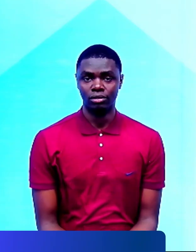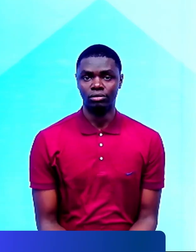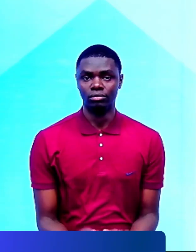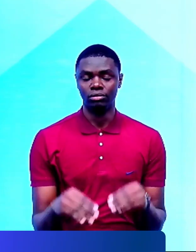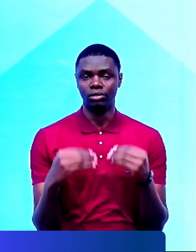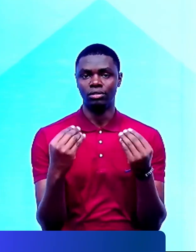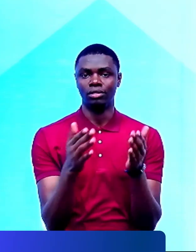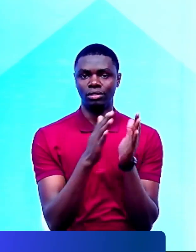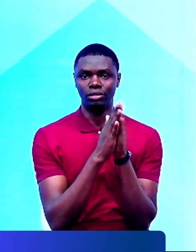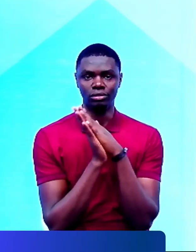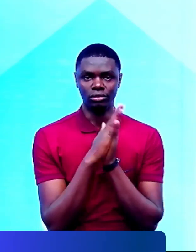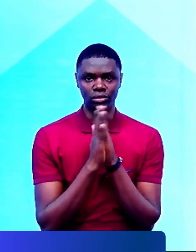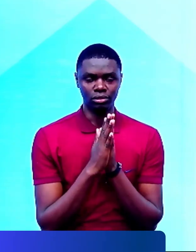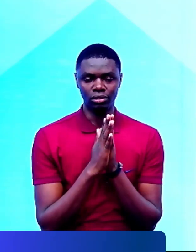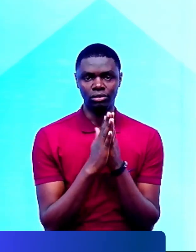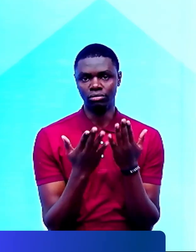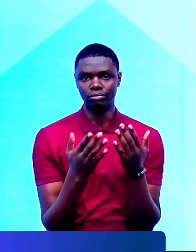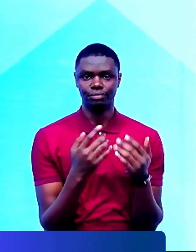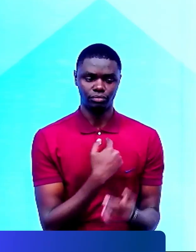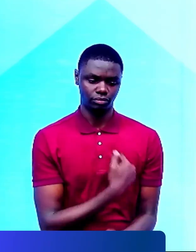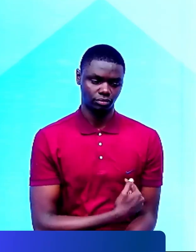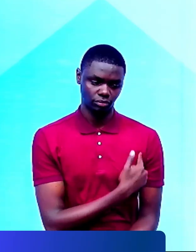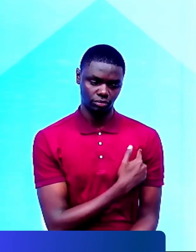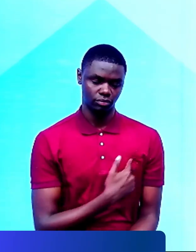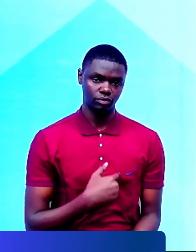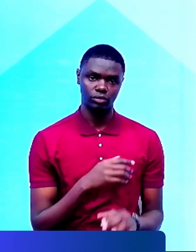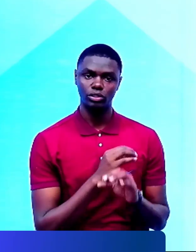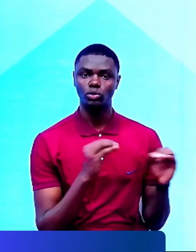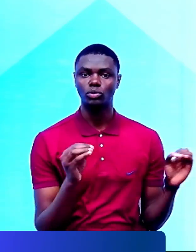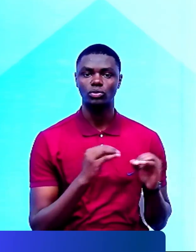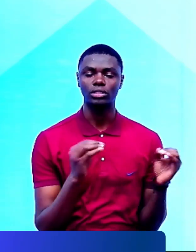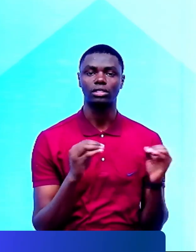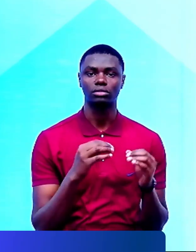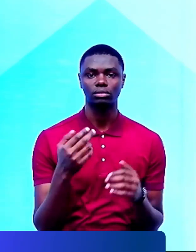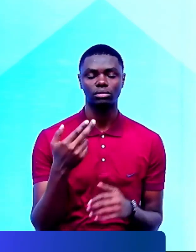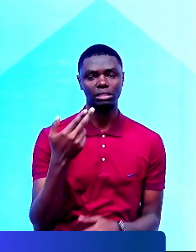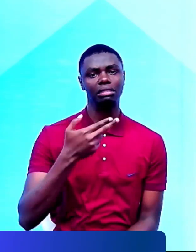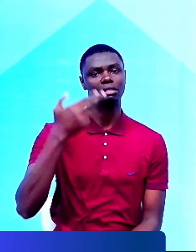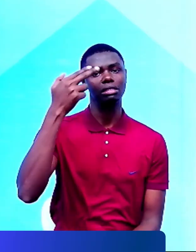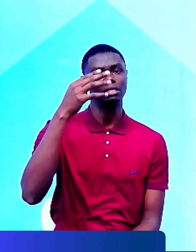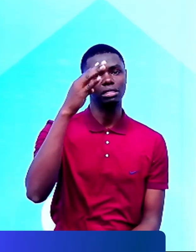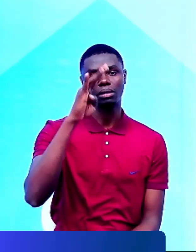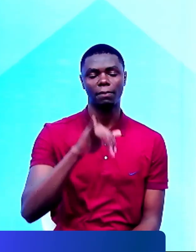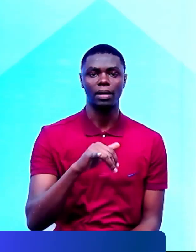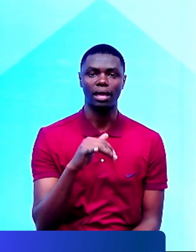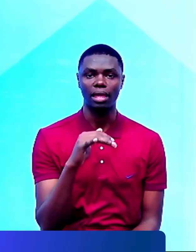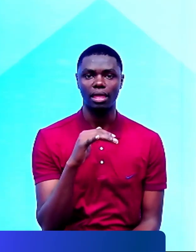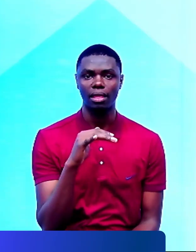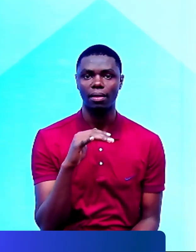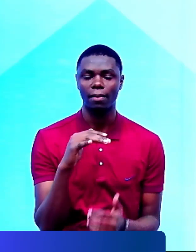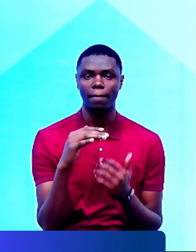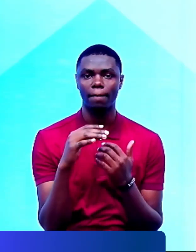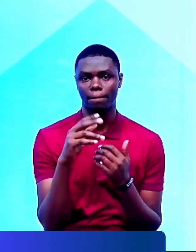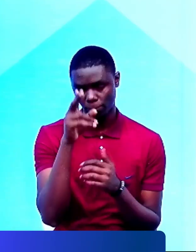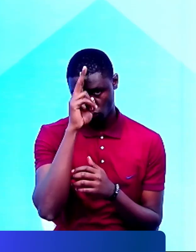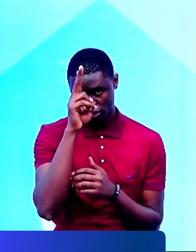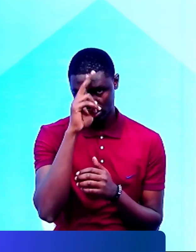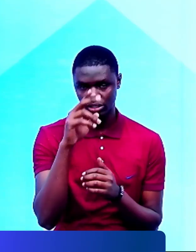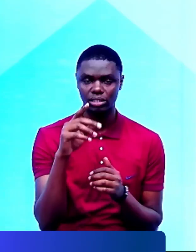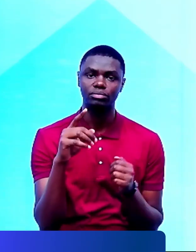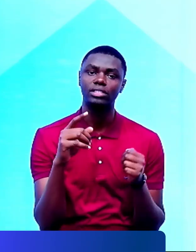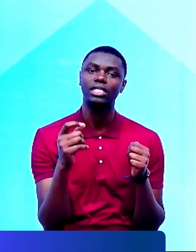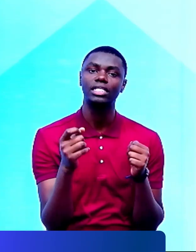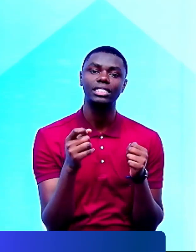story where they have pointed out that innocent blood which has been shed by the police. We have a 6-month-old child will grow